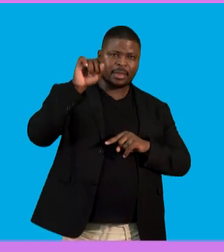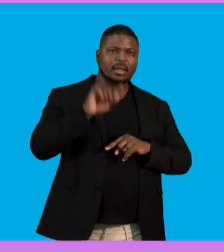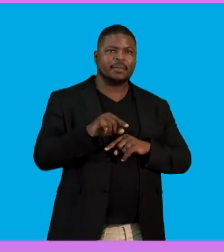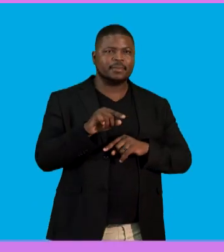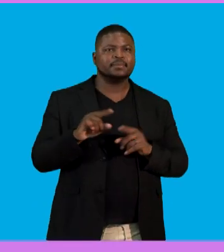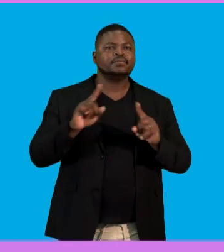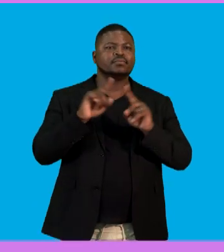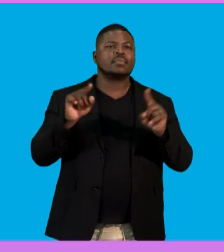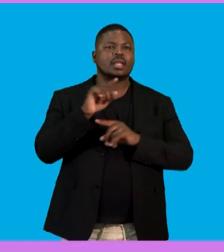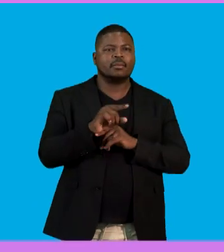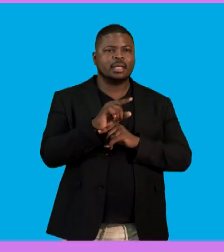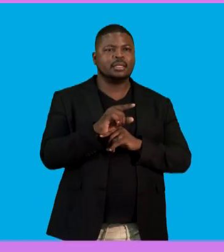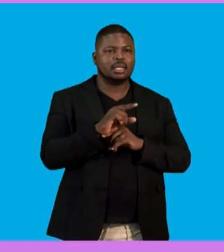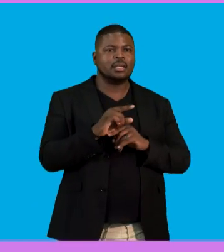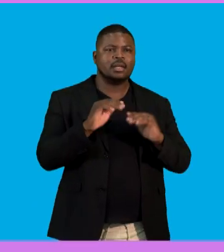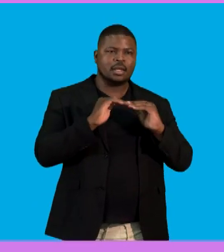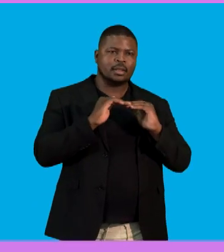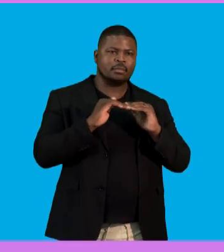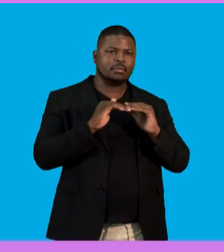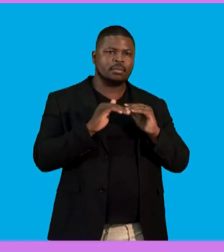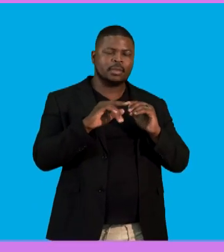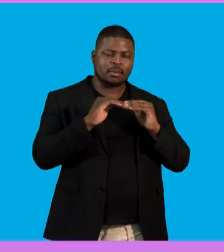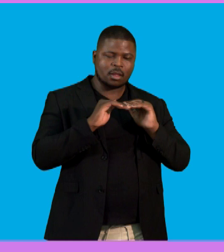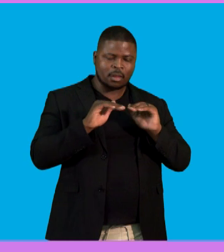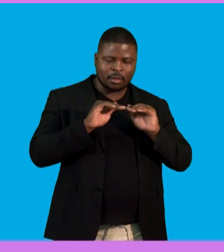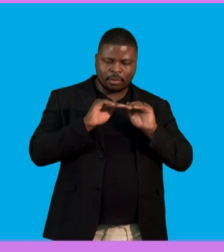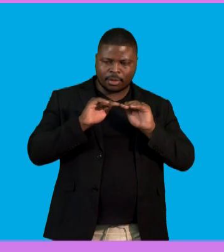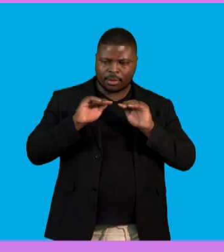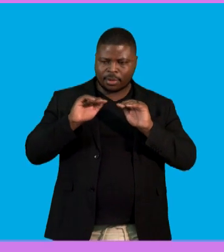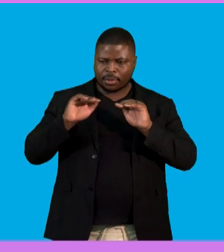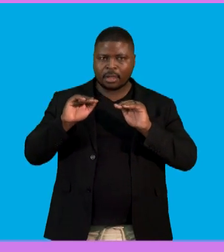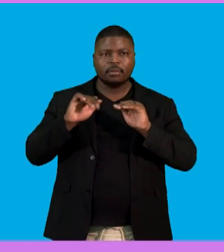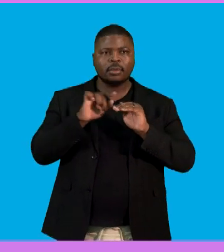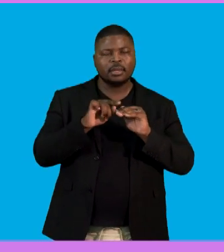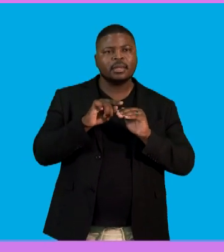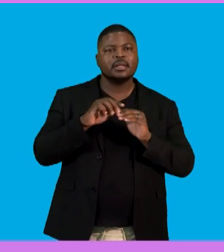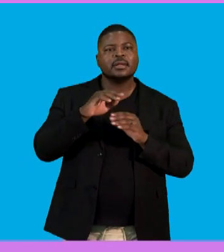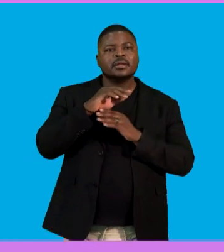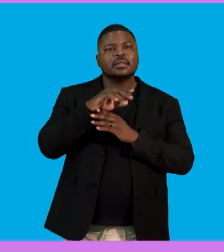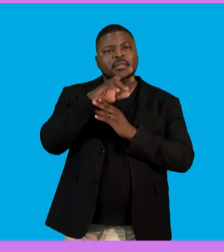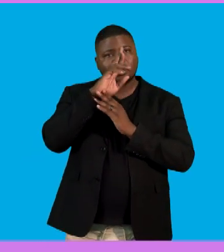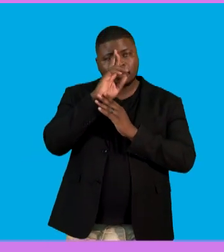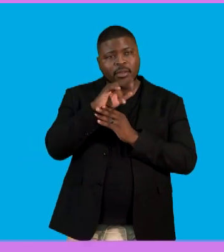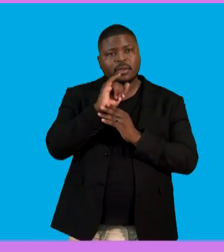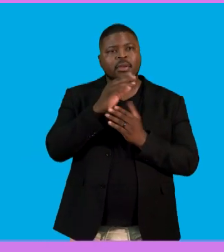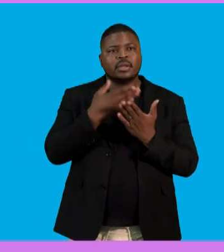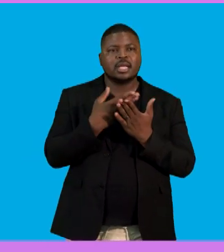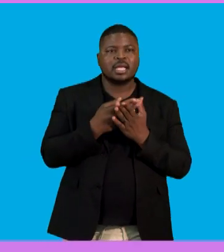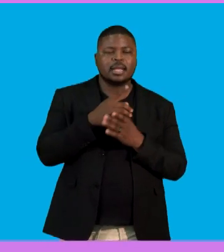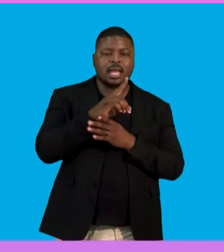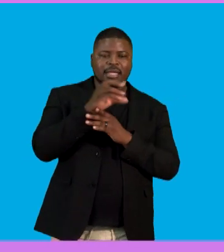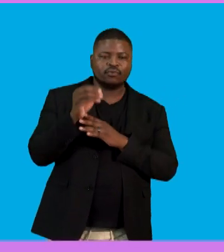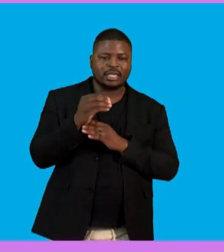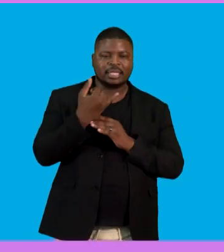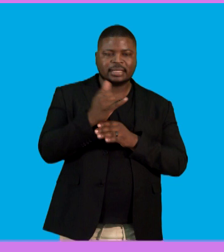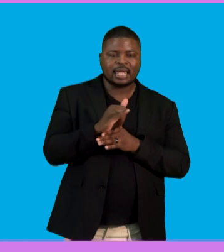is constant up until a certain number of minutes used. So why is it that constant? It means that you still continue to